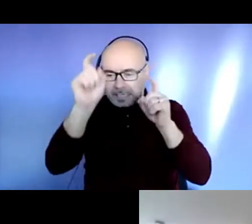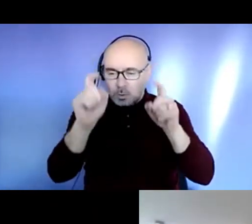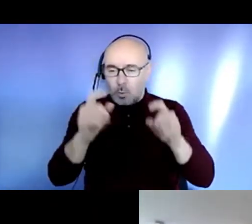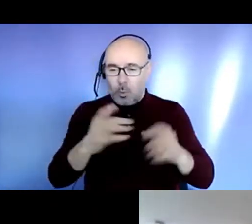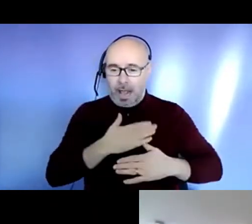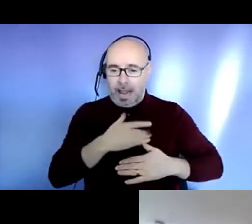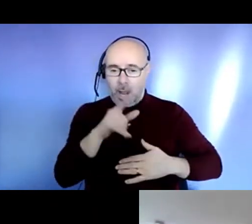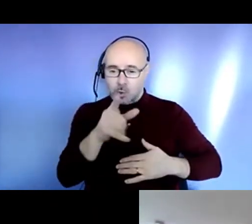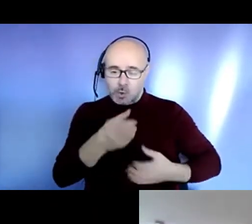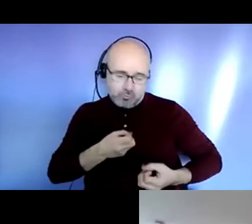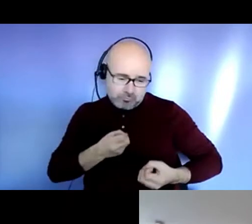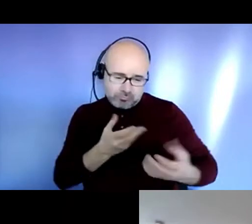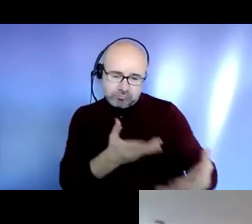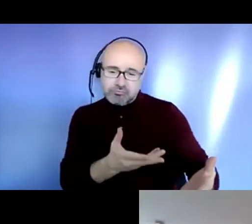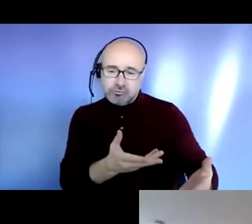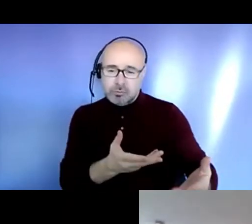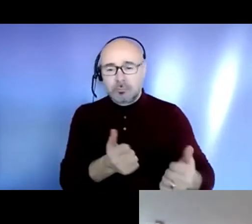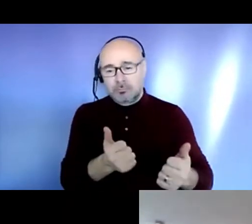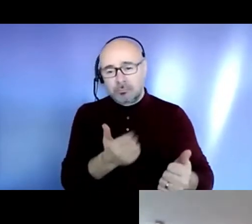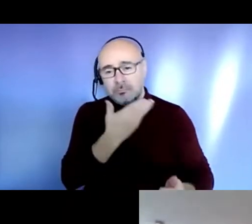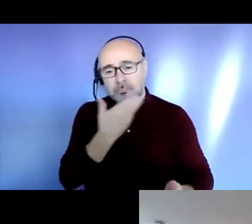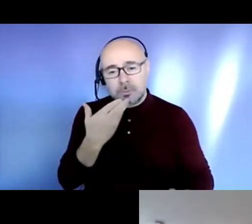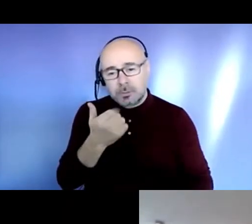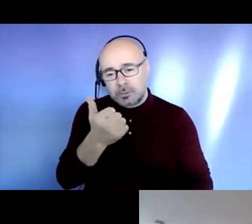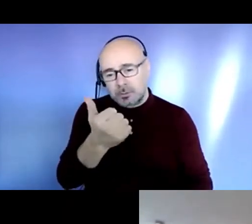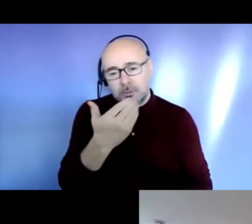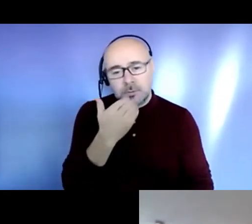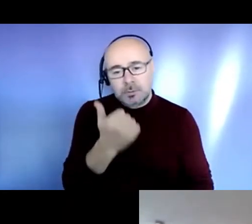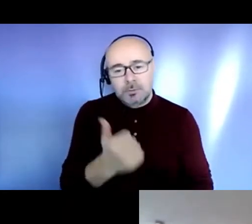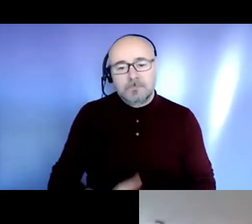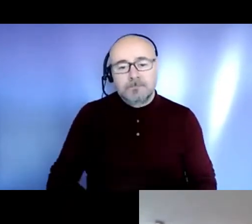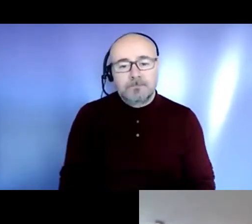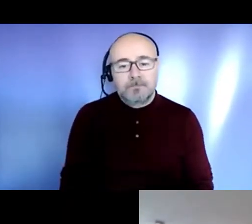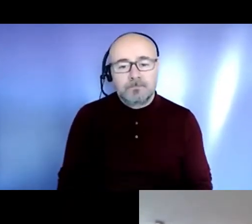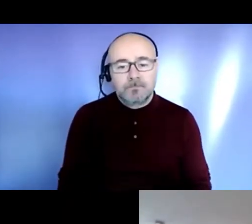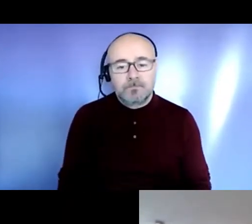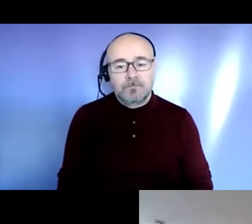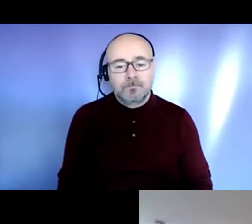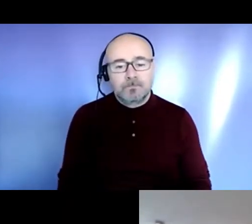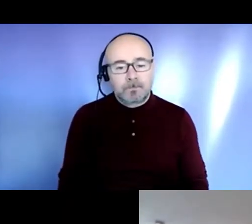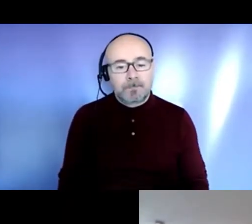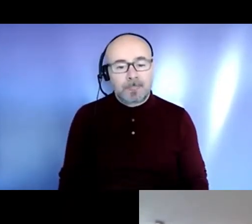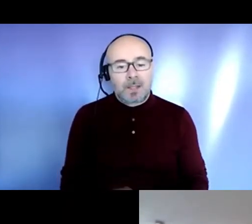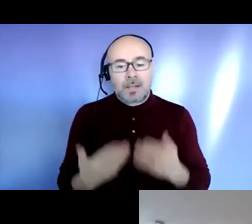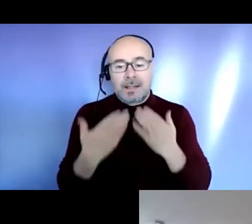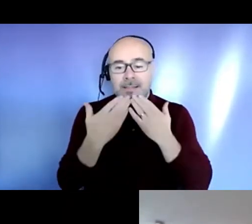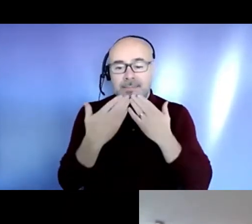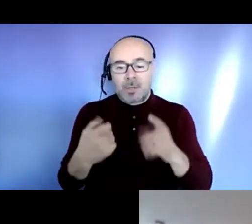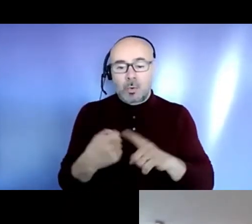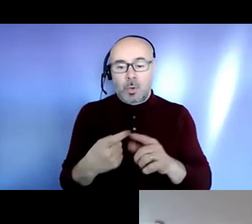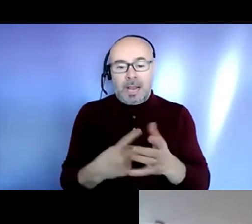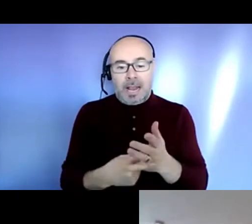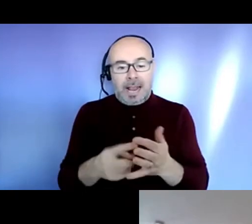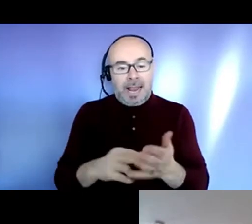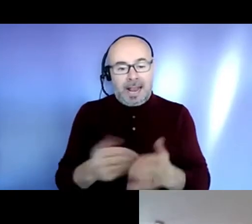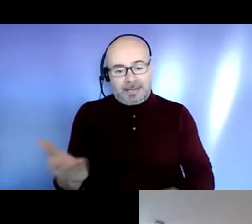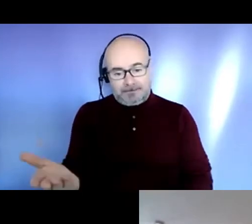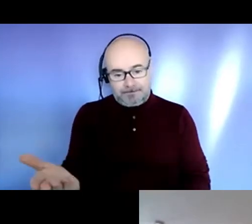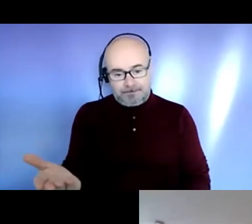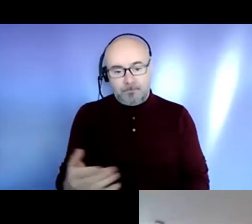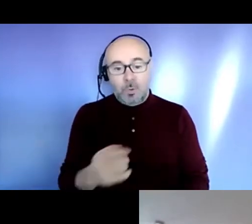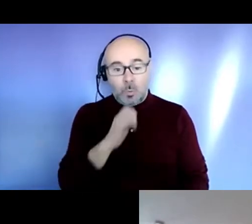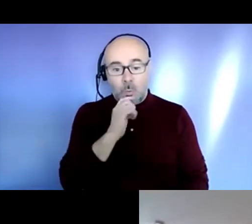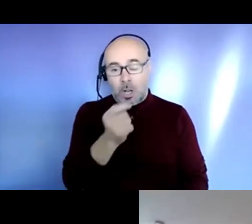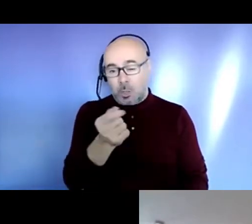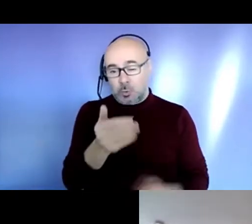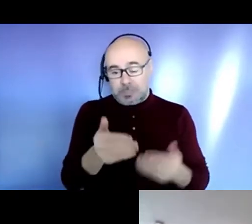the session. Thanks. Thank you, Karen. As Karen says, we'll have the opportunity soon to move into some breakout groups. But